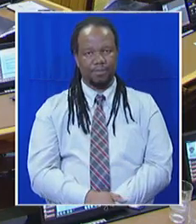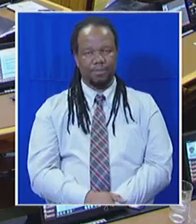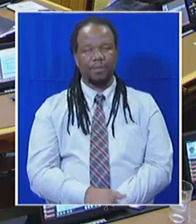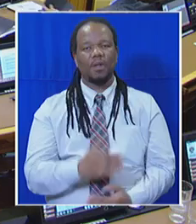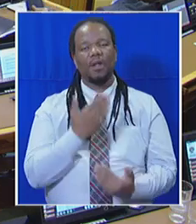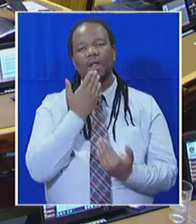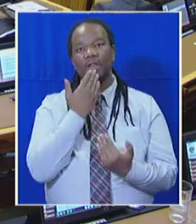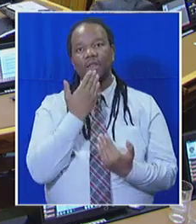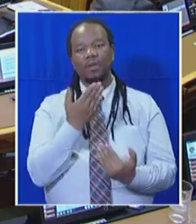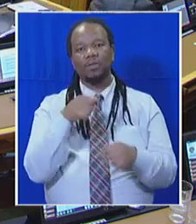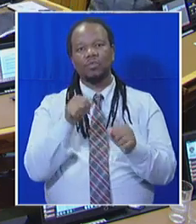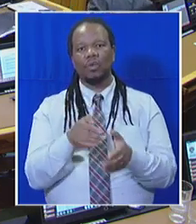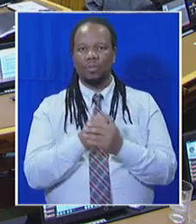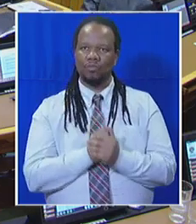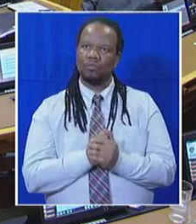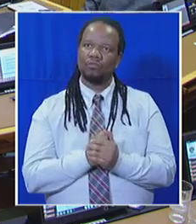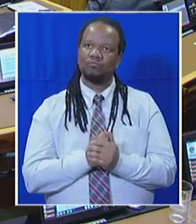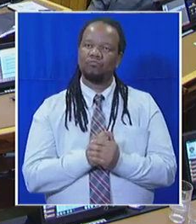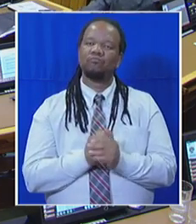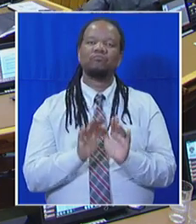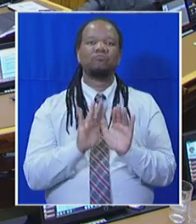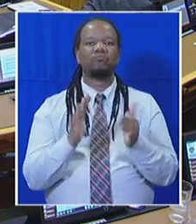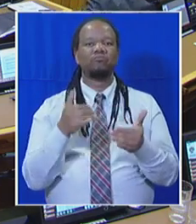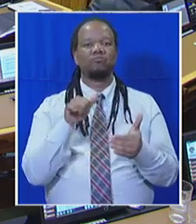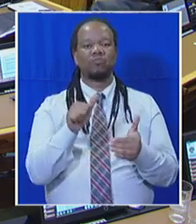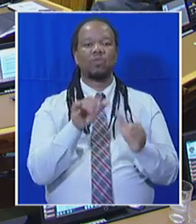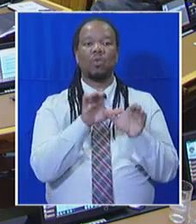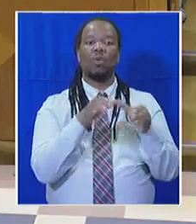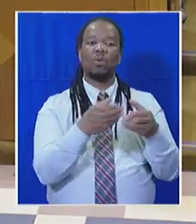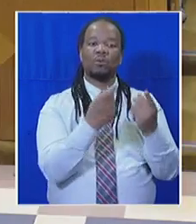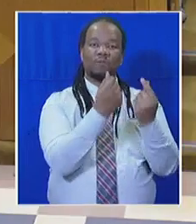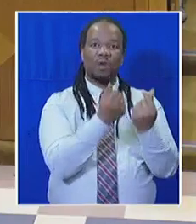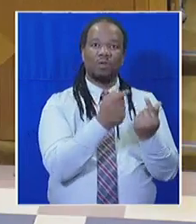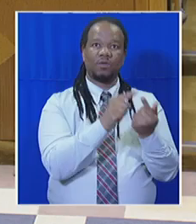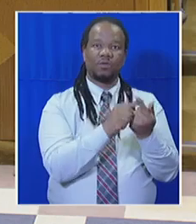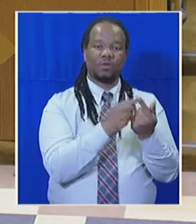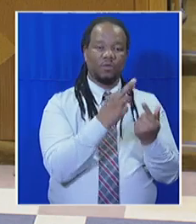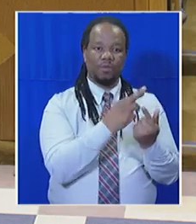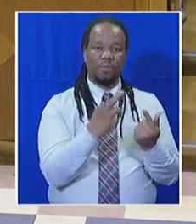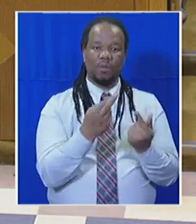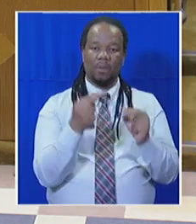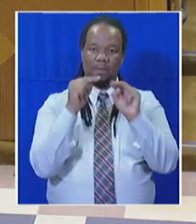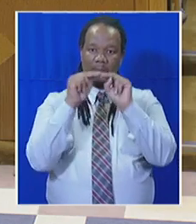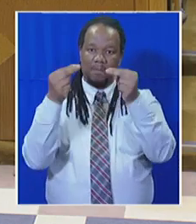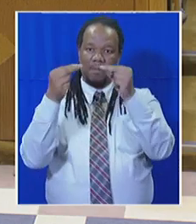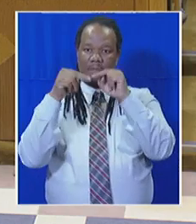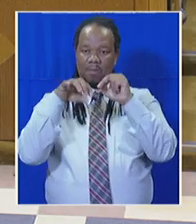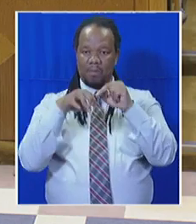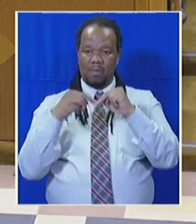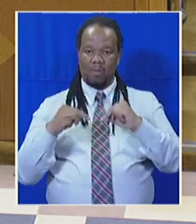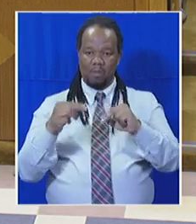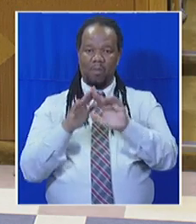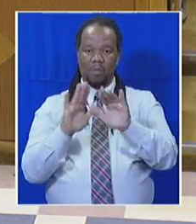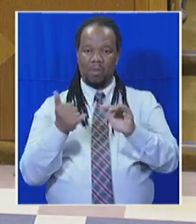Thank you, Chairperson. The Standing Committee on Finance's report on the revised fiscal framework is